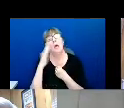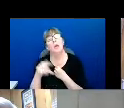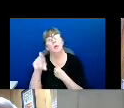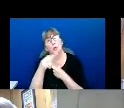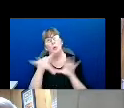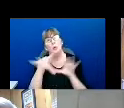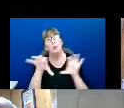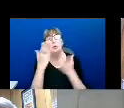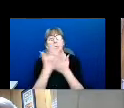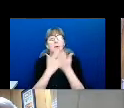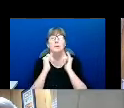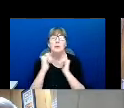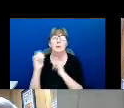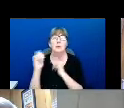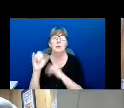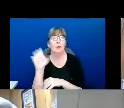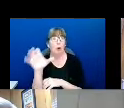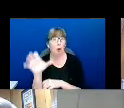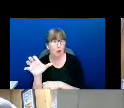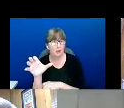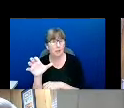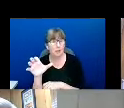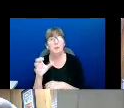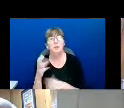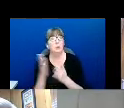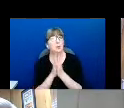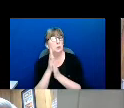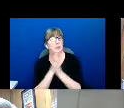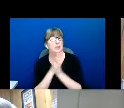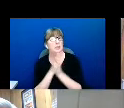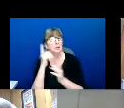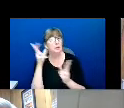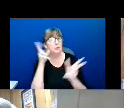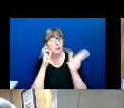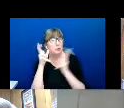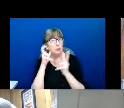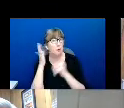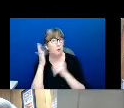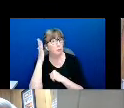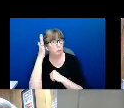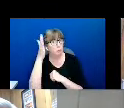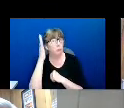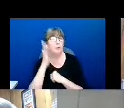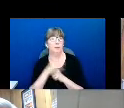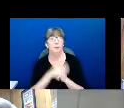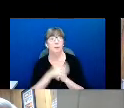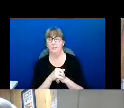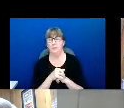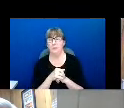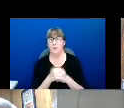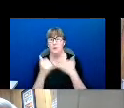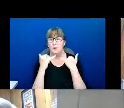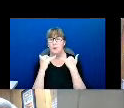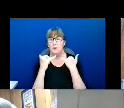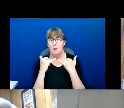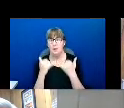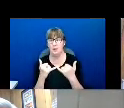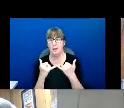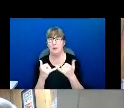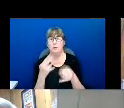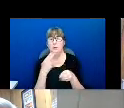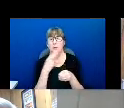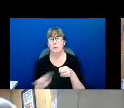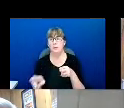South Carolina, which we're eager to hear more about in the future, but we'll just give you very briefly some of the things we do